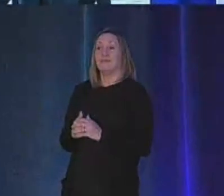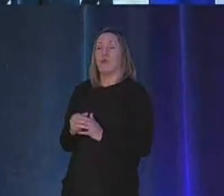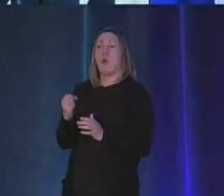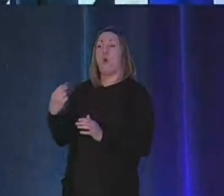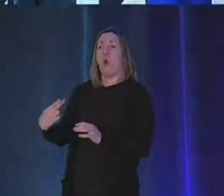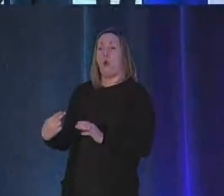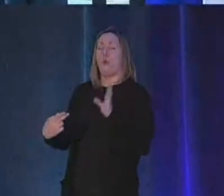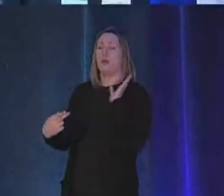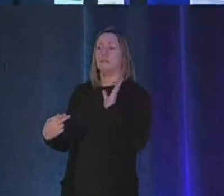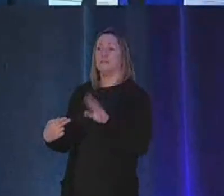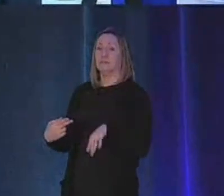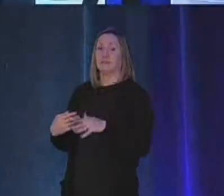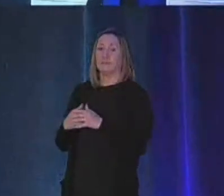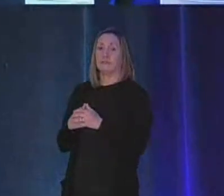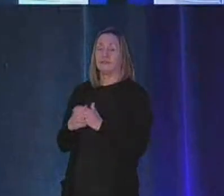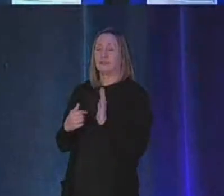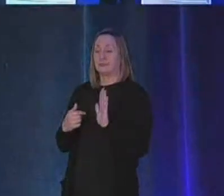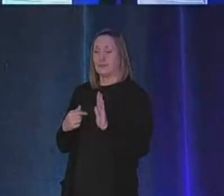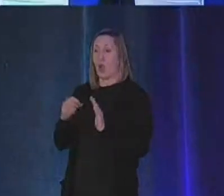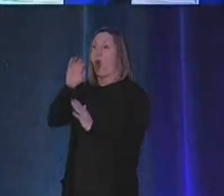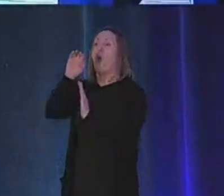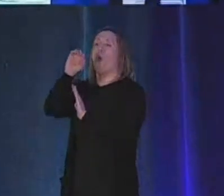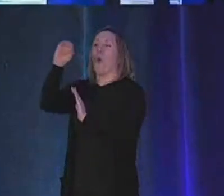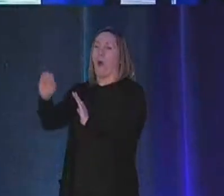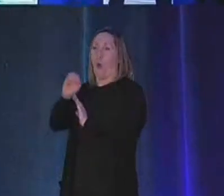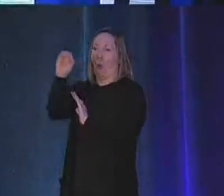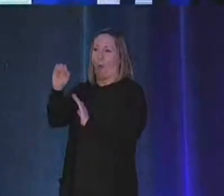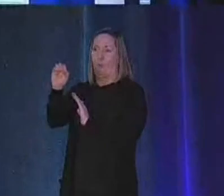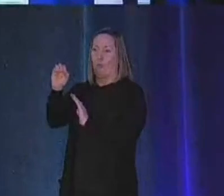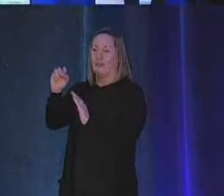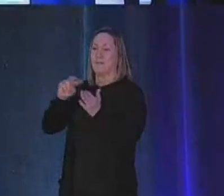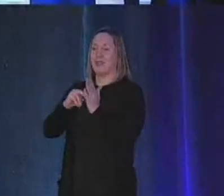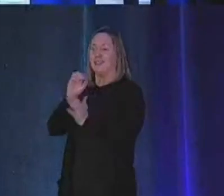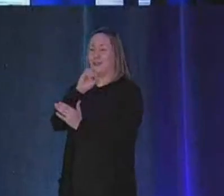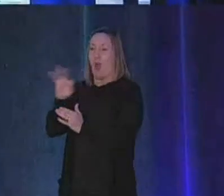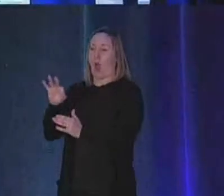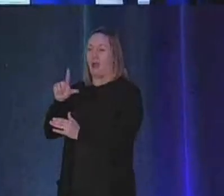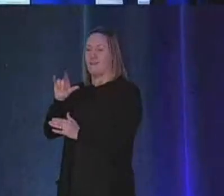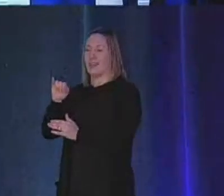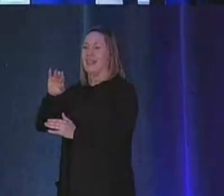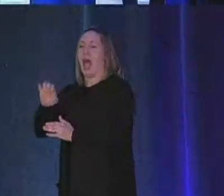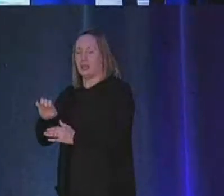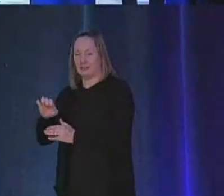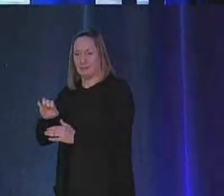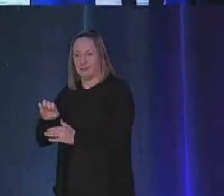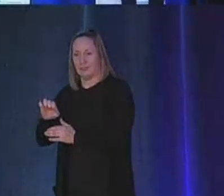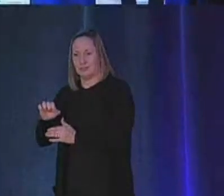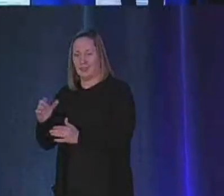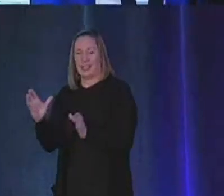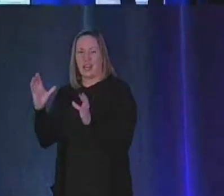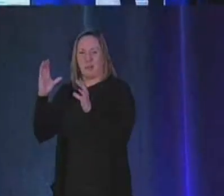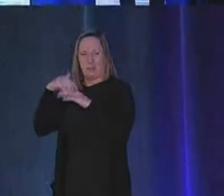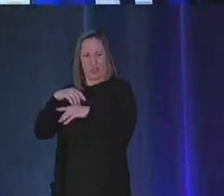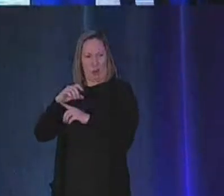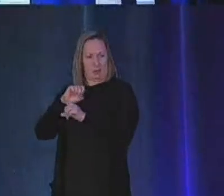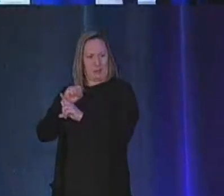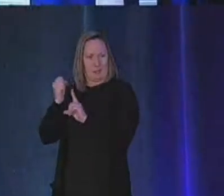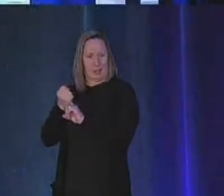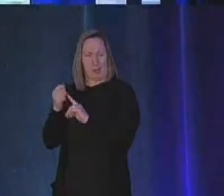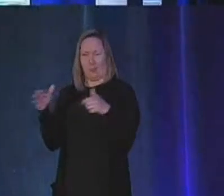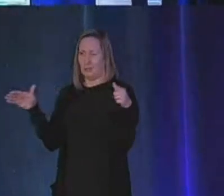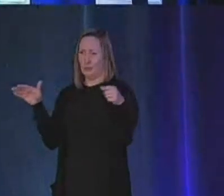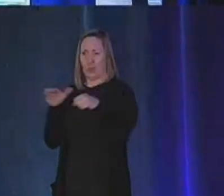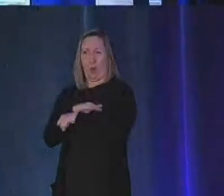O is going to stand for offline. Kind of a bizarre case, but